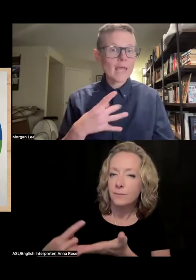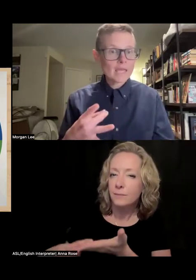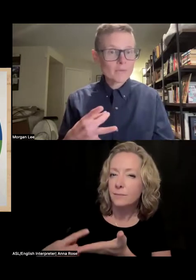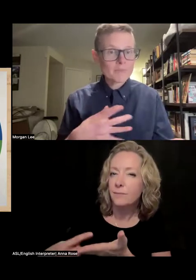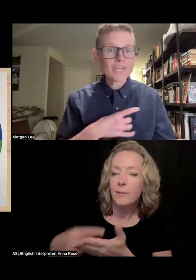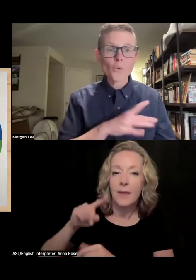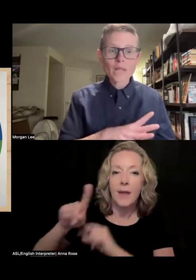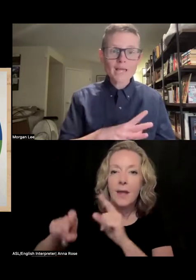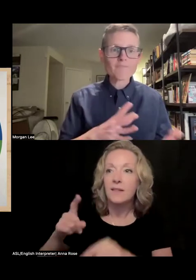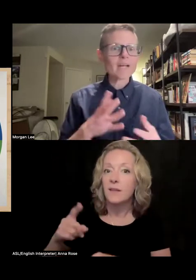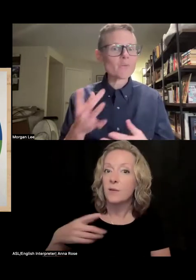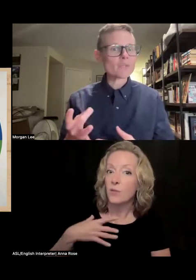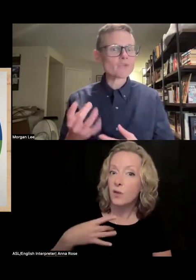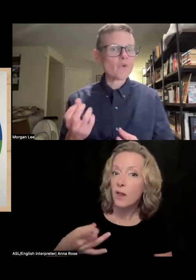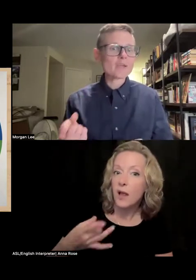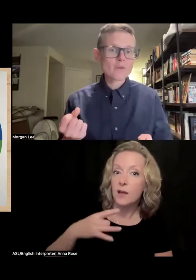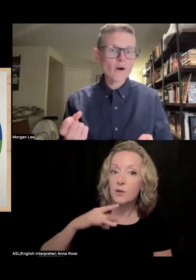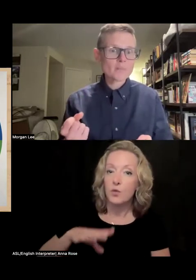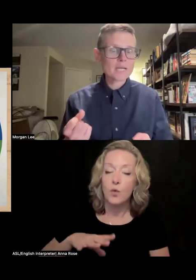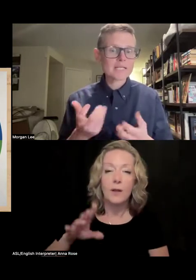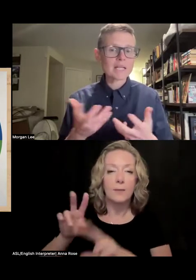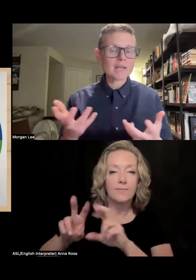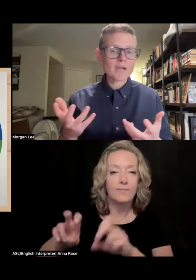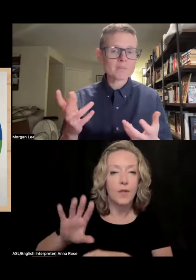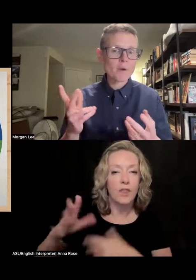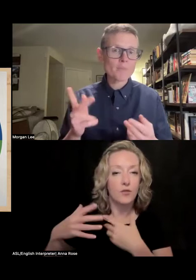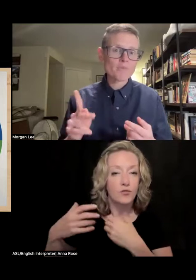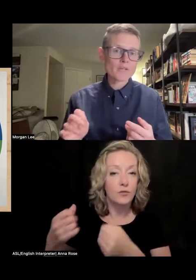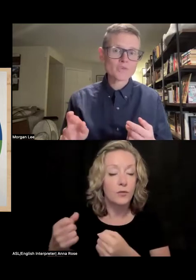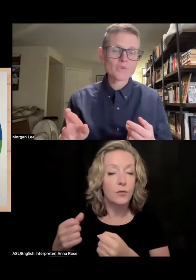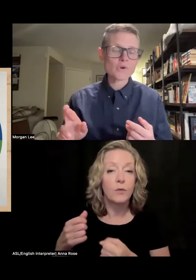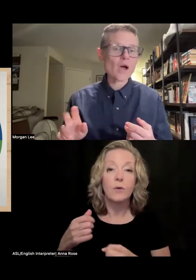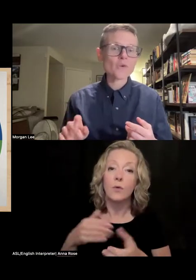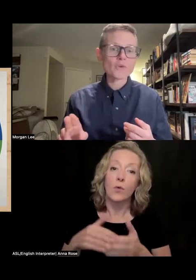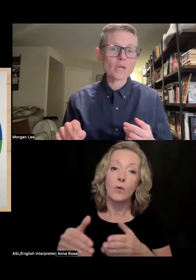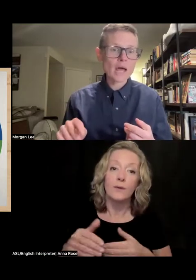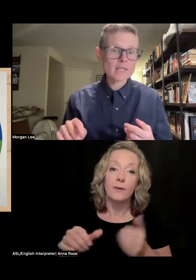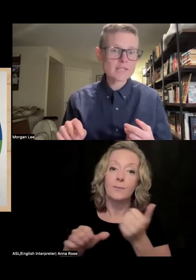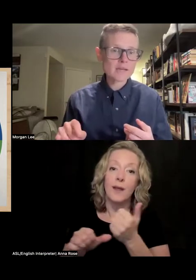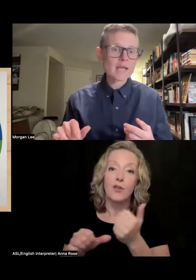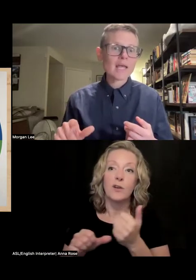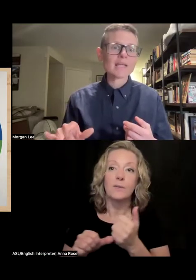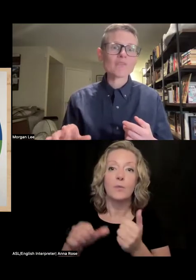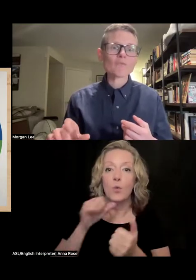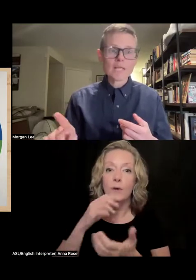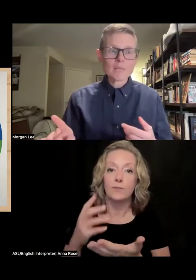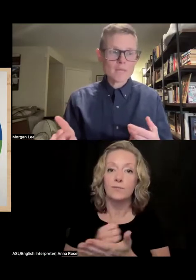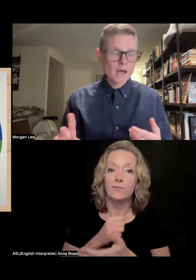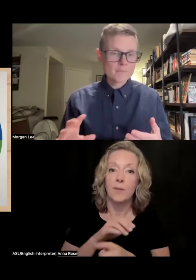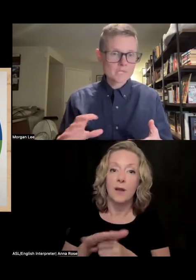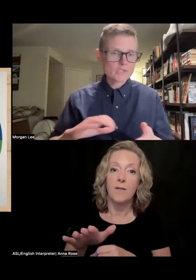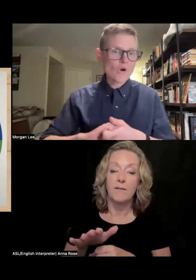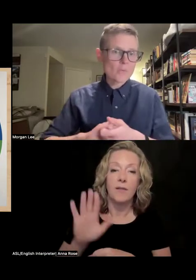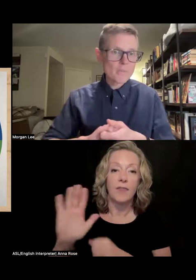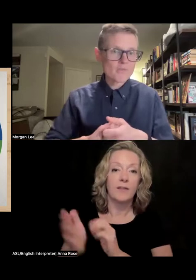they like, what they don't like, find out what their strengths are, because a lot of times paraprofessionals are underutilized and can really